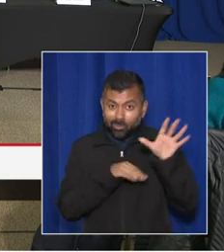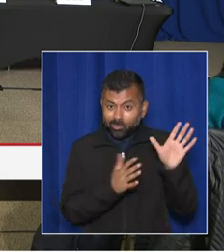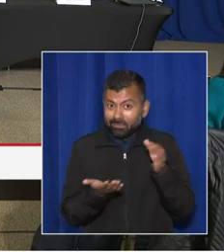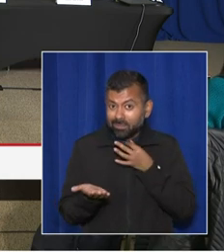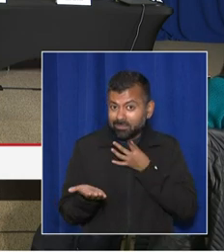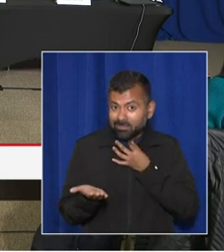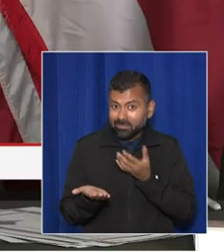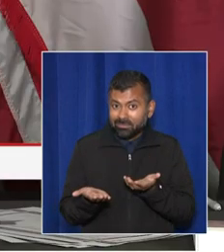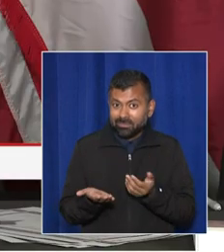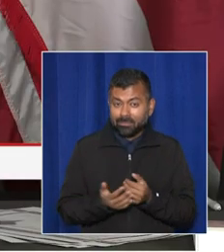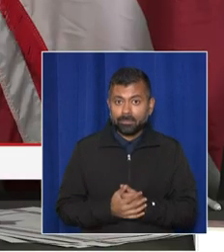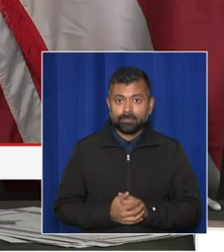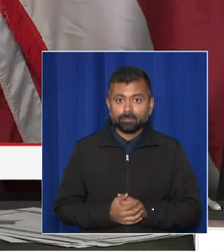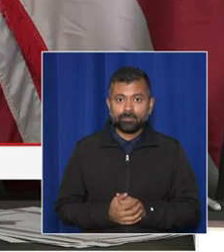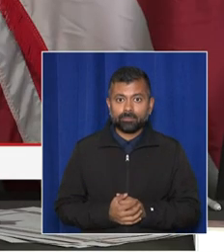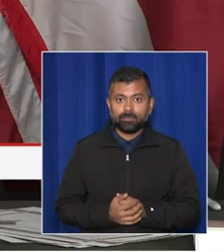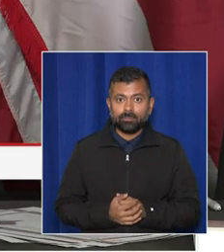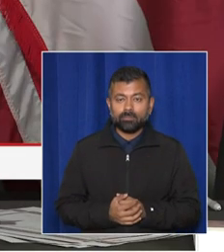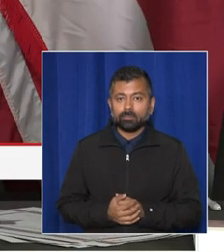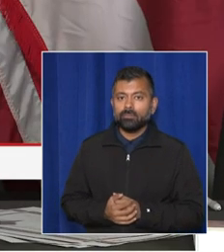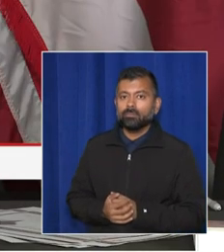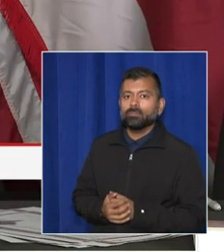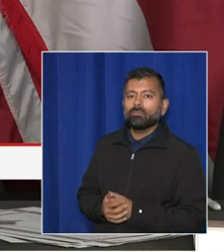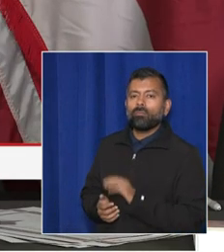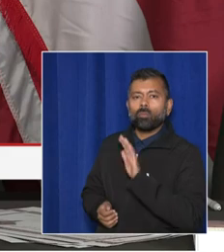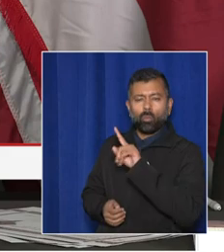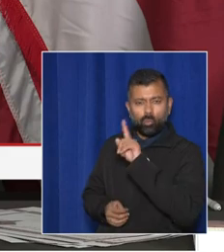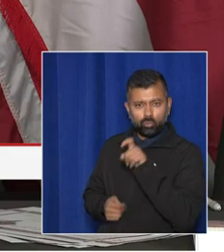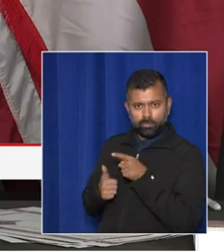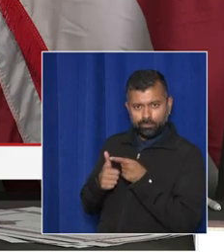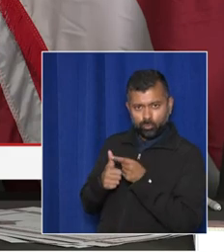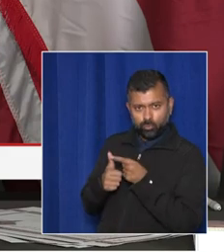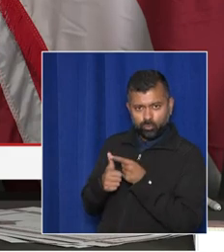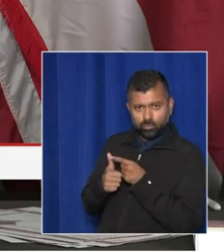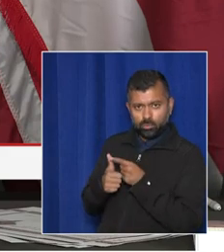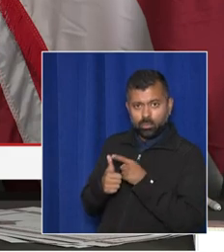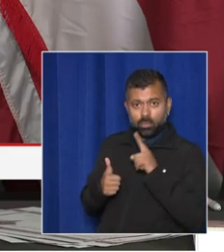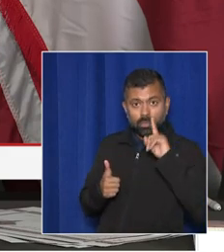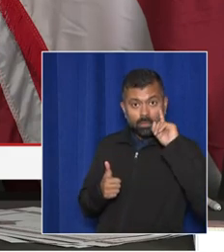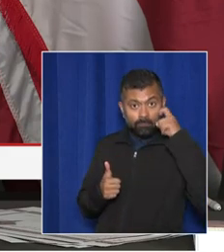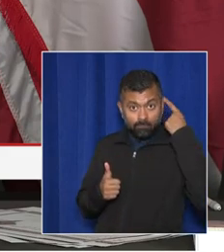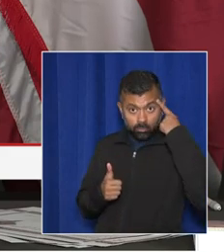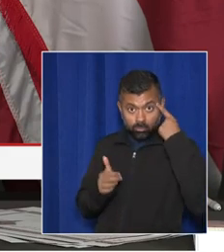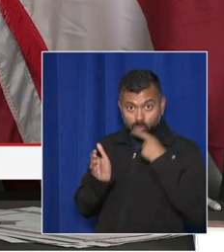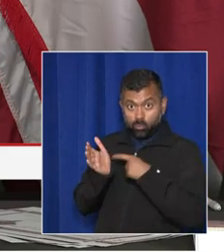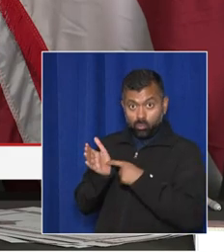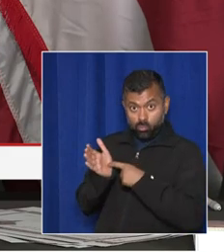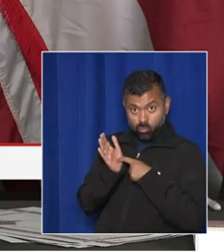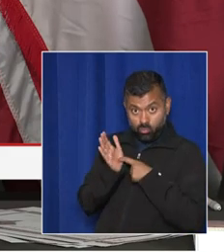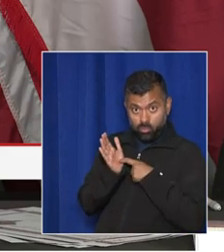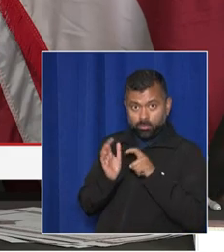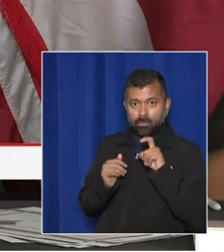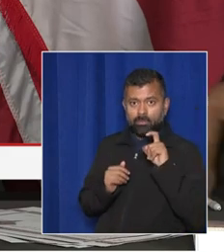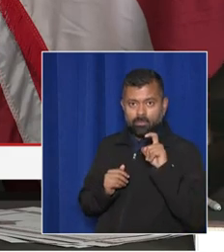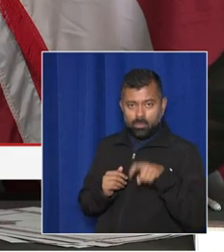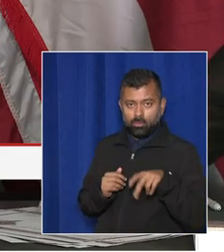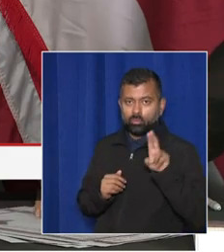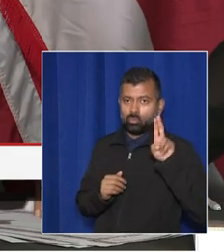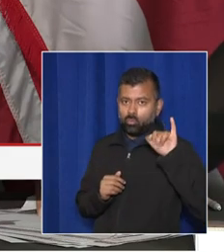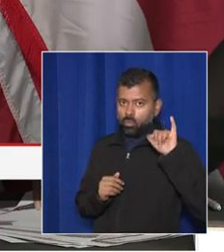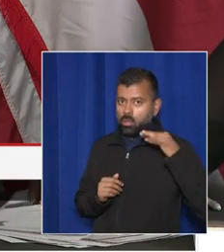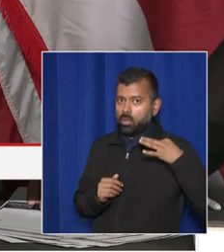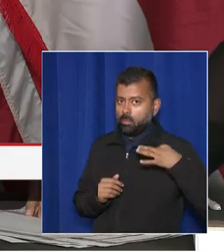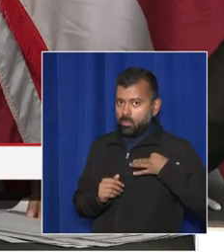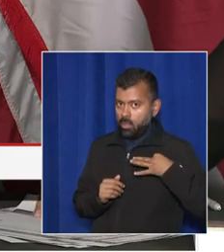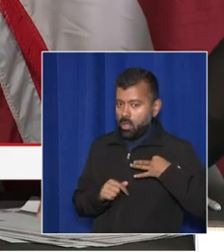first question, it is a federal requirement that you file your unemployment insurance application where your duty station